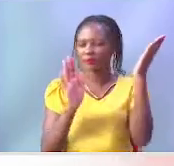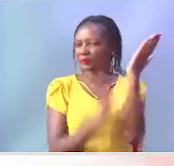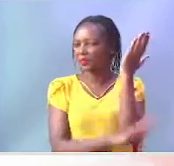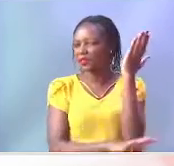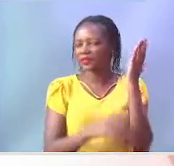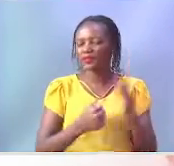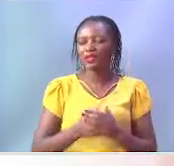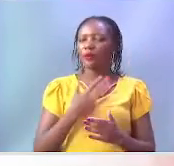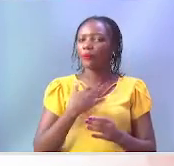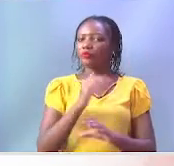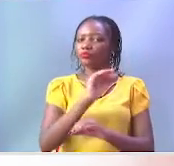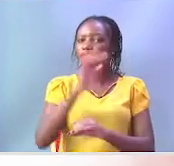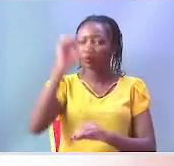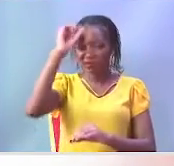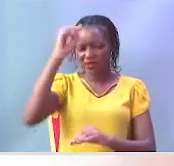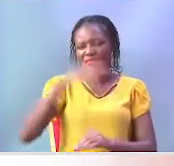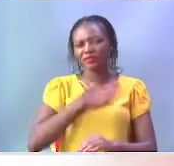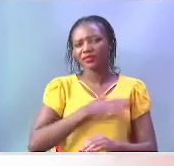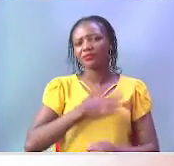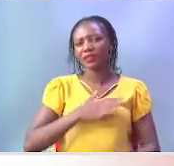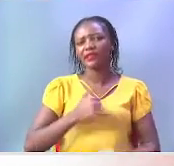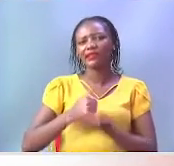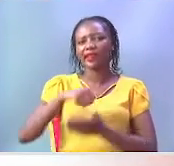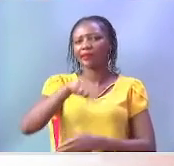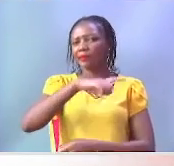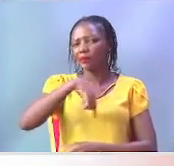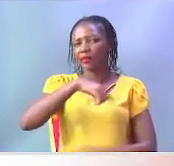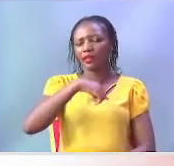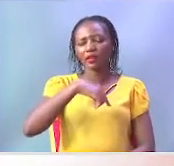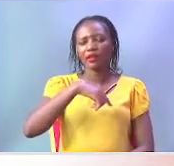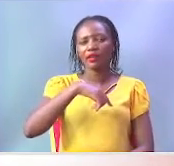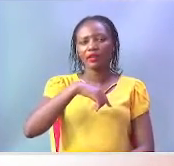Tunaomba serikali watusaidie atujenge hiyo atu